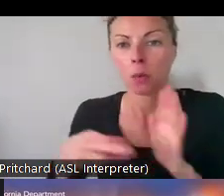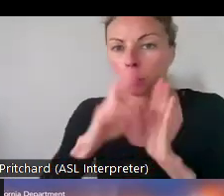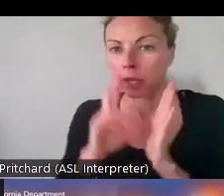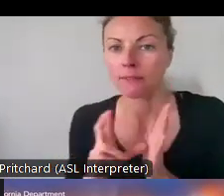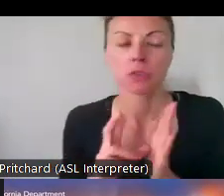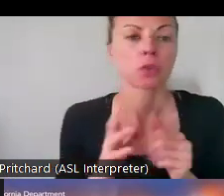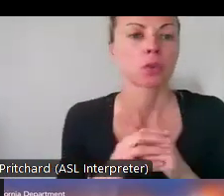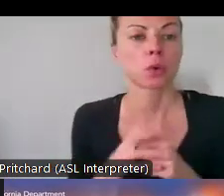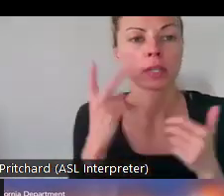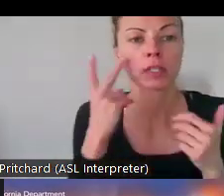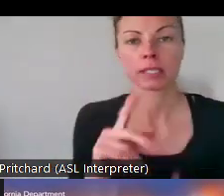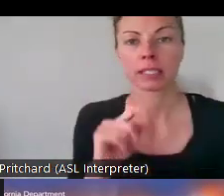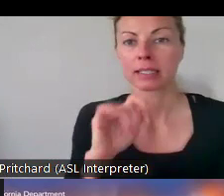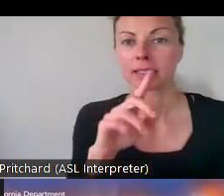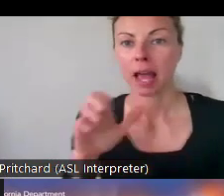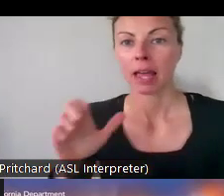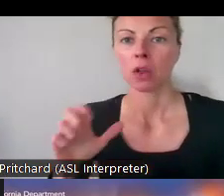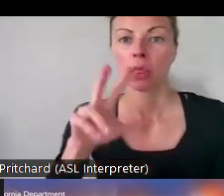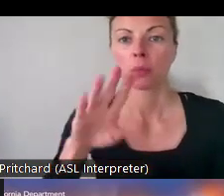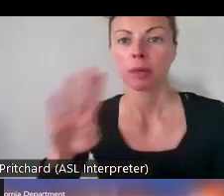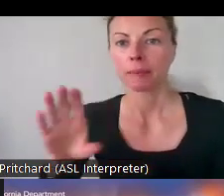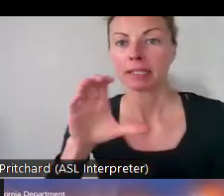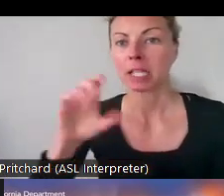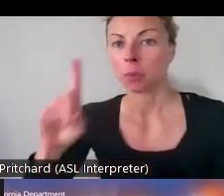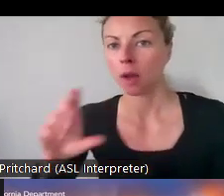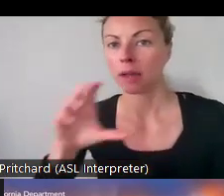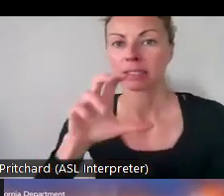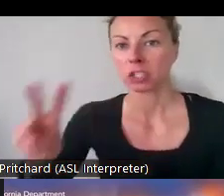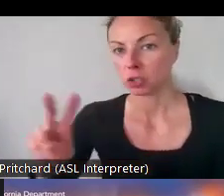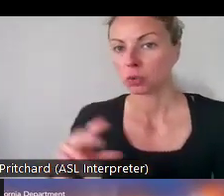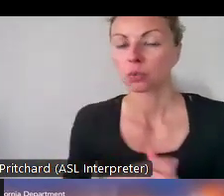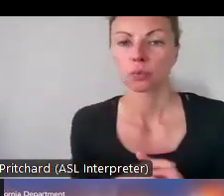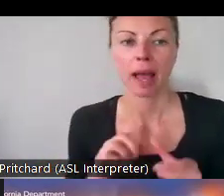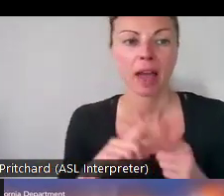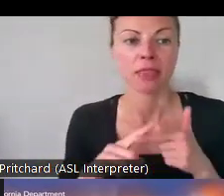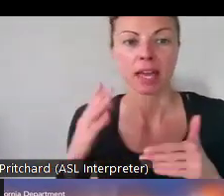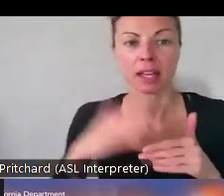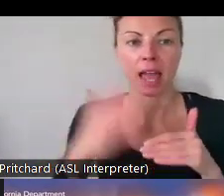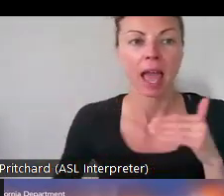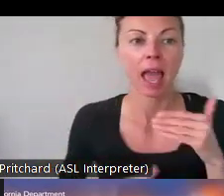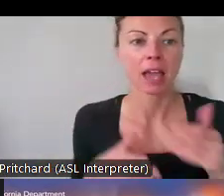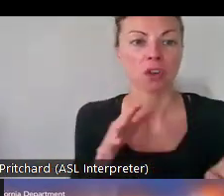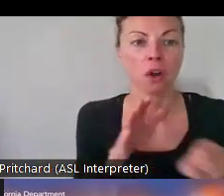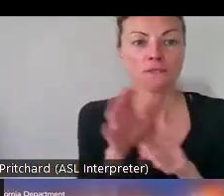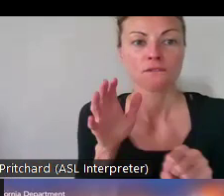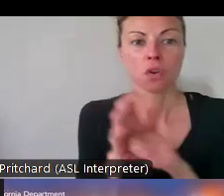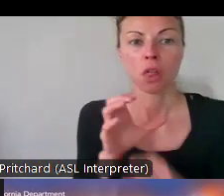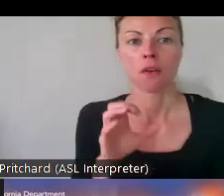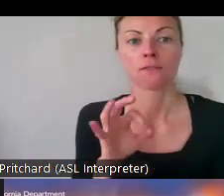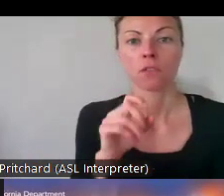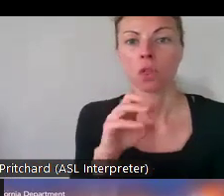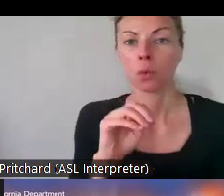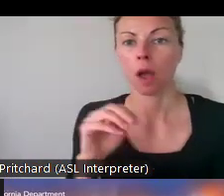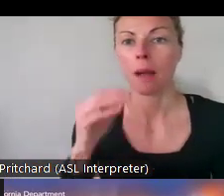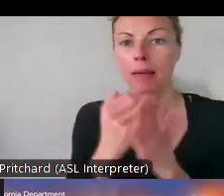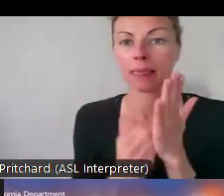within Title 3B, C1, and C2, and we complete our first hold harmless test, which is the year